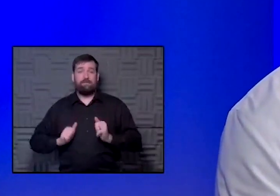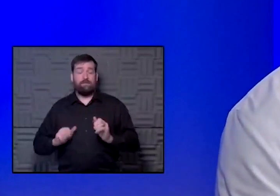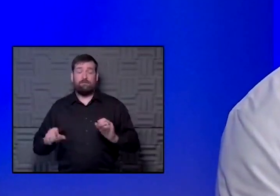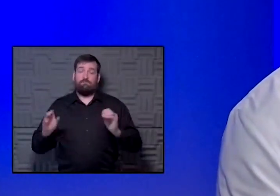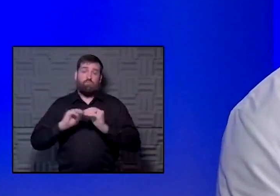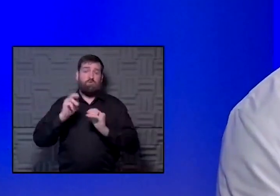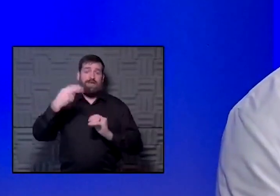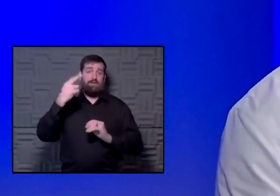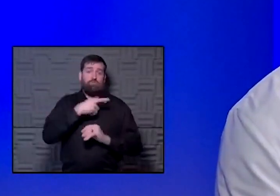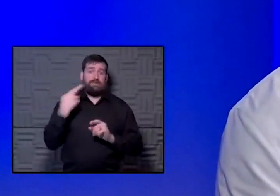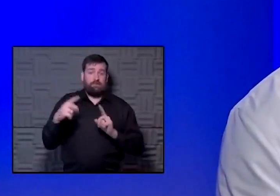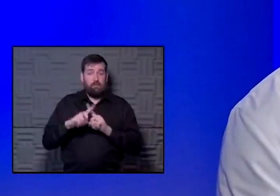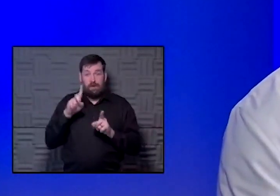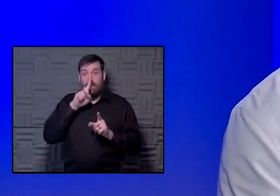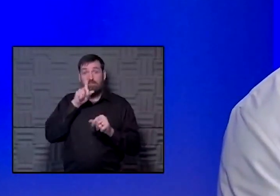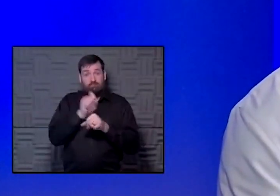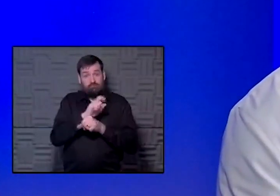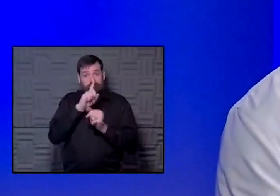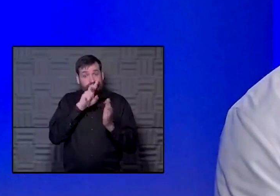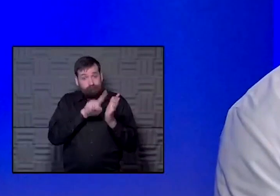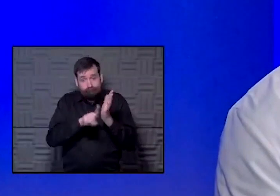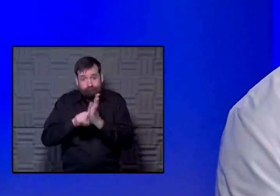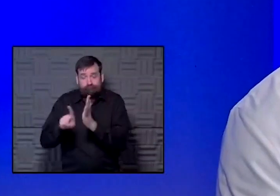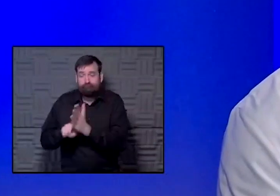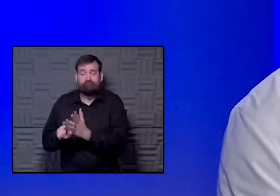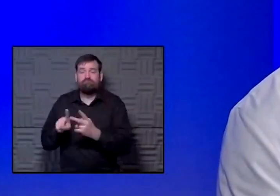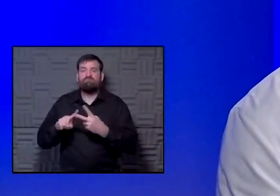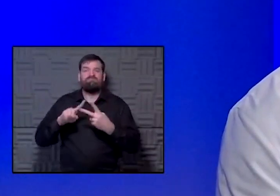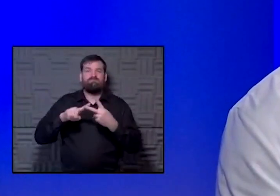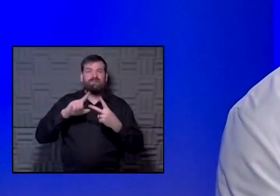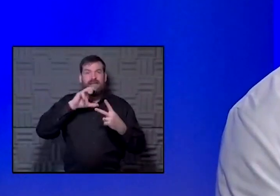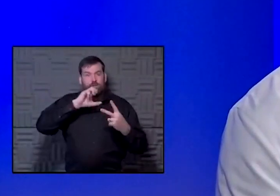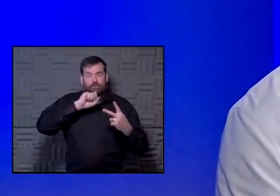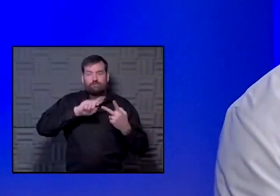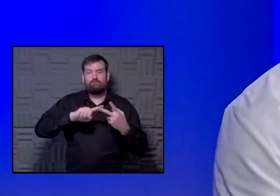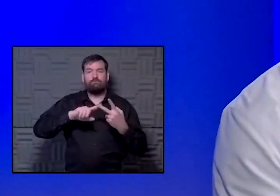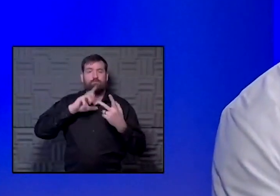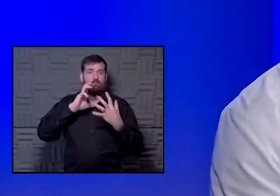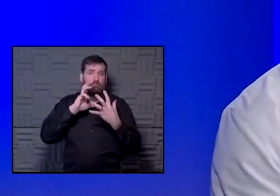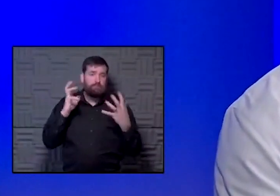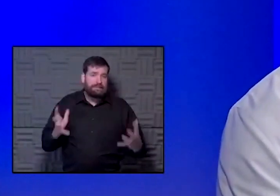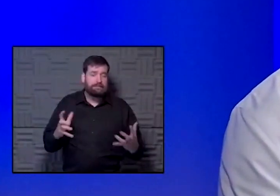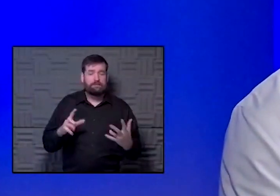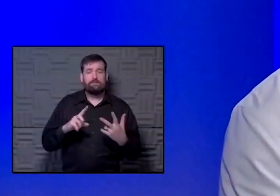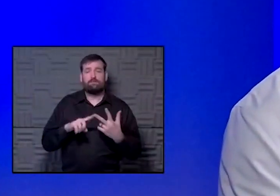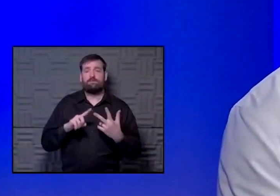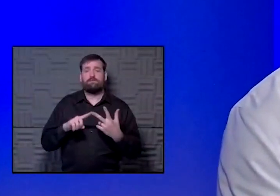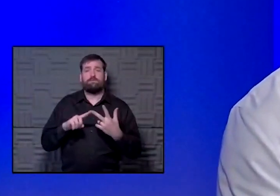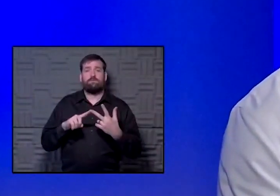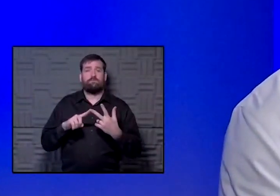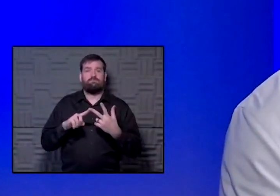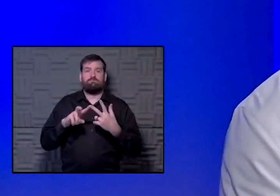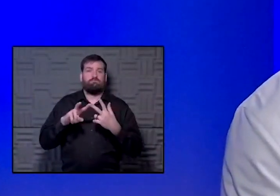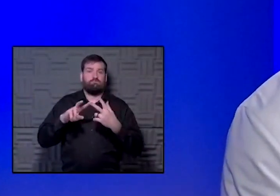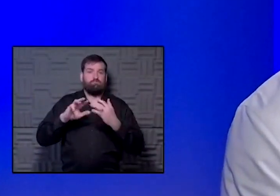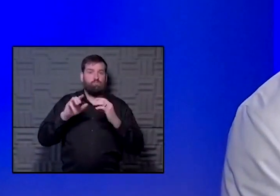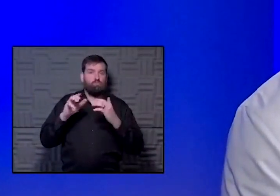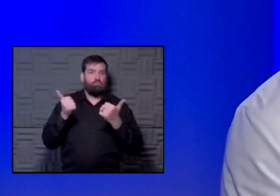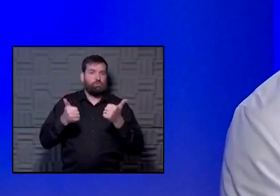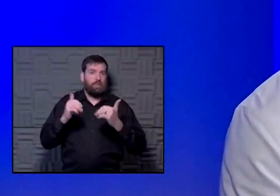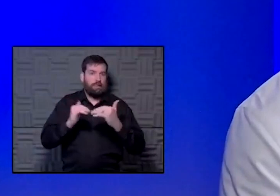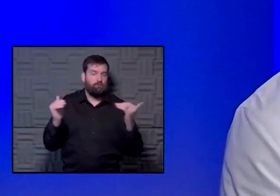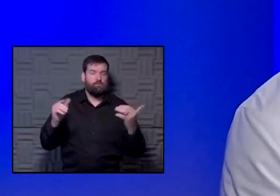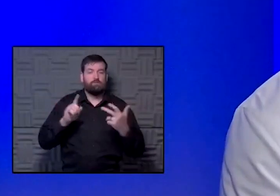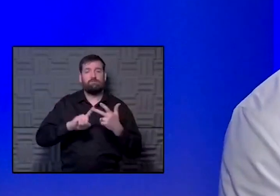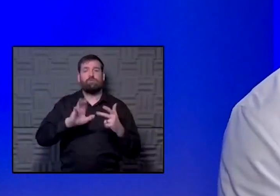risk. But when you look at it, it's really the age, the obesity, what class of, morbid obesity are you?